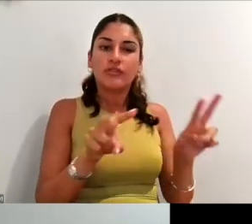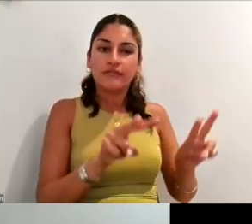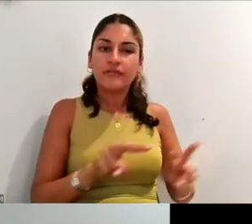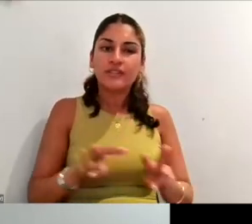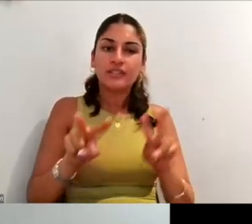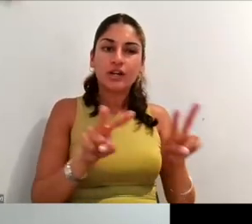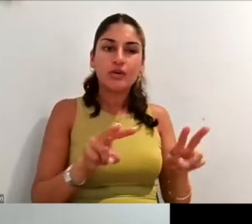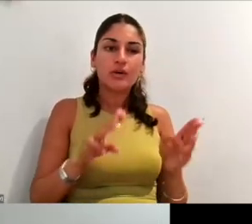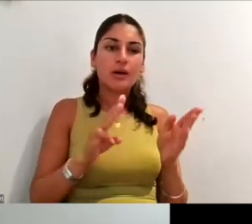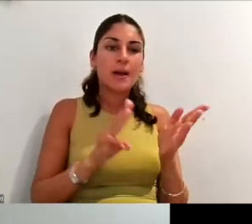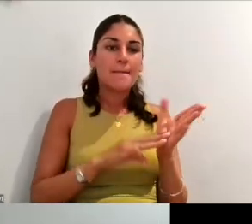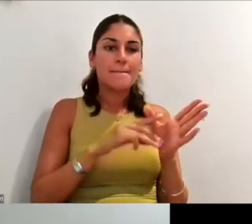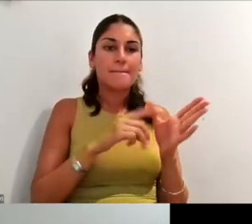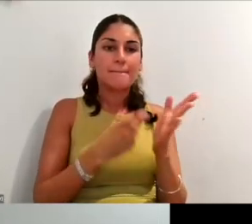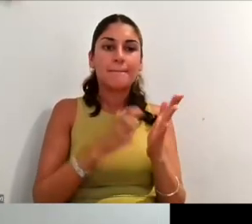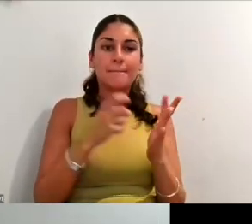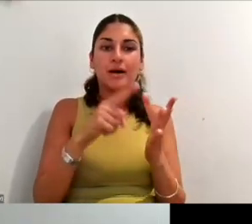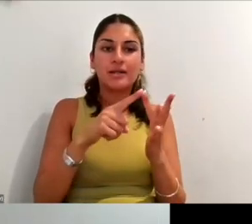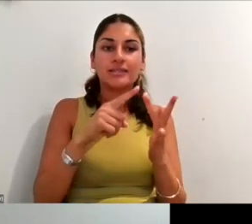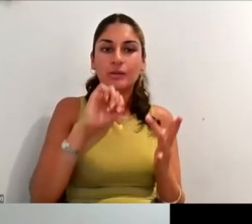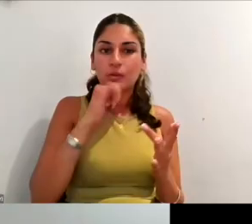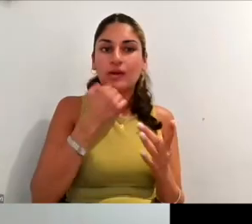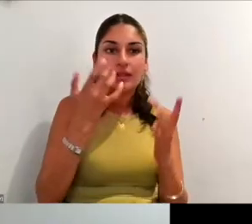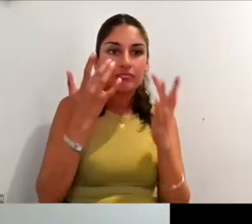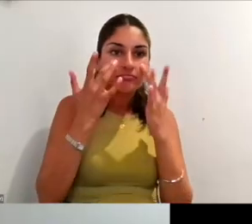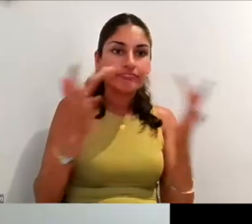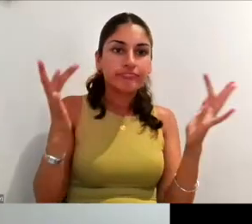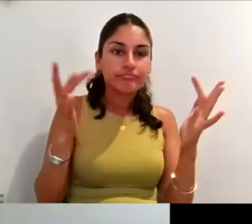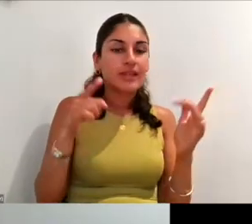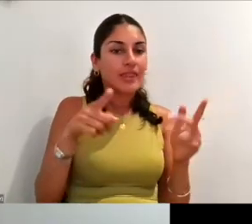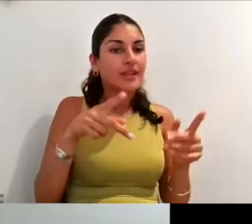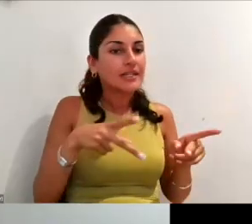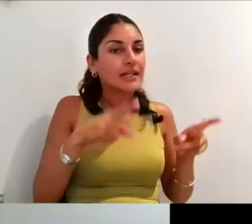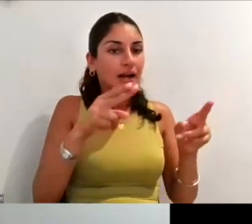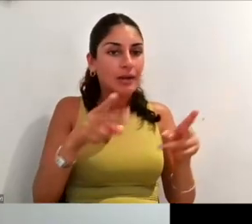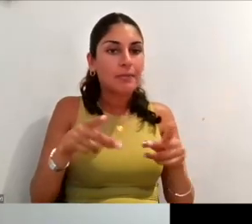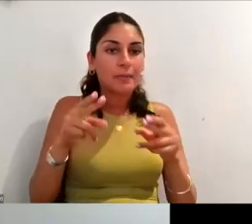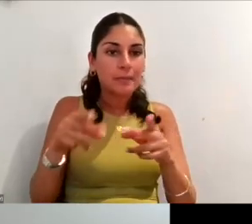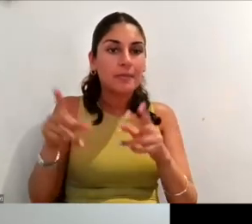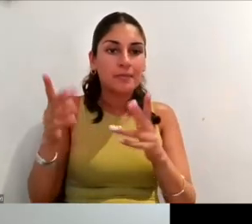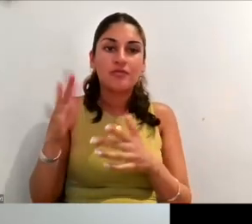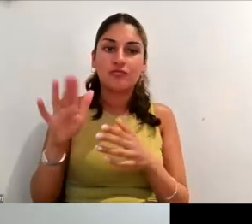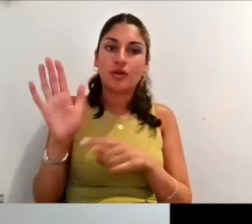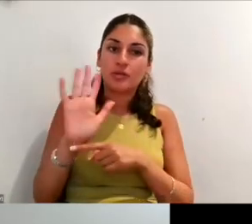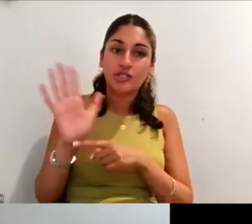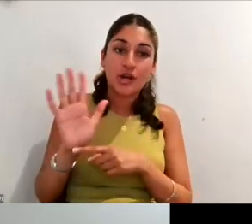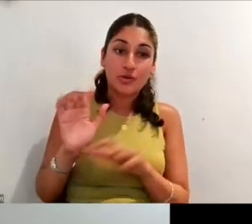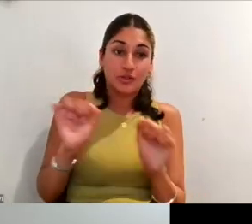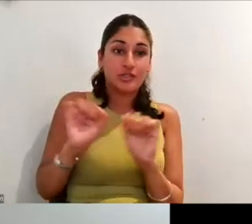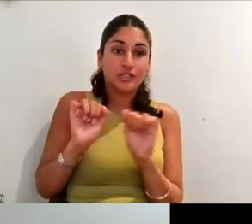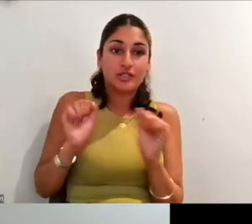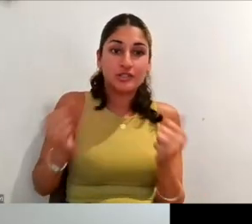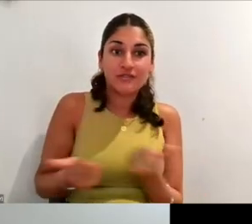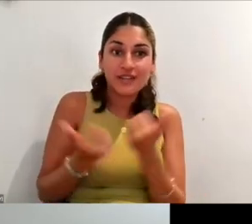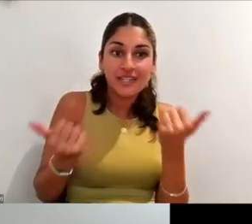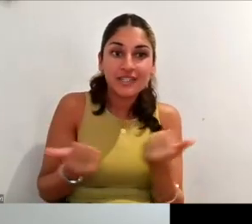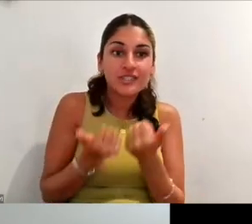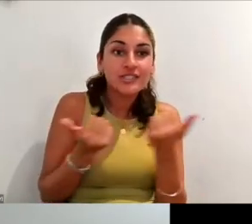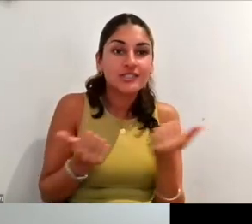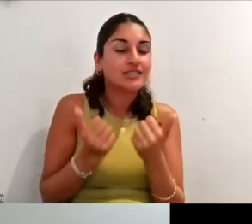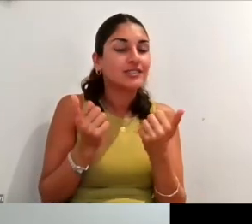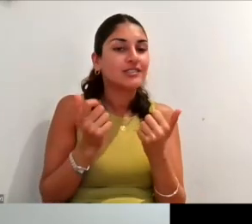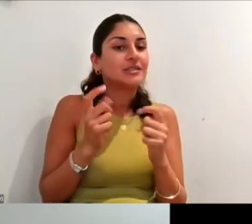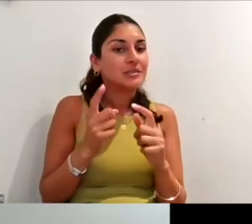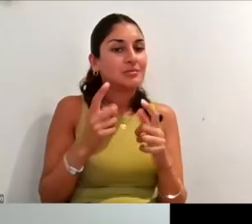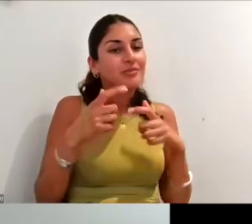will play in a minute. But I think it's just excerpts from a show that I'm still making, so it's not a finished piece. But